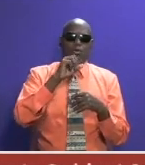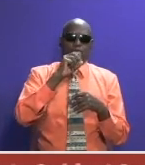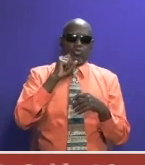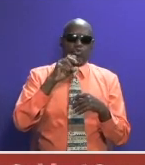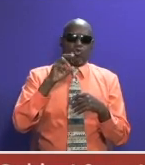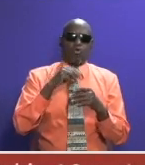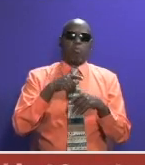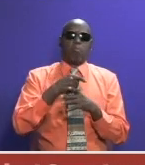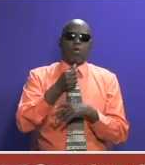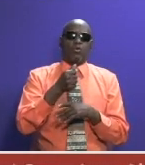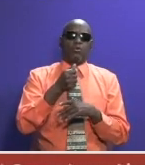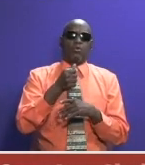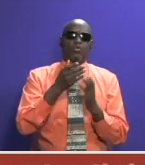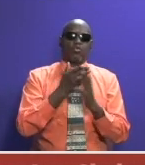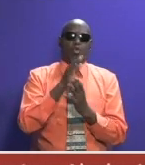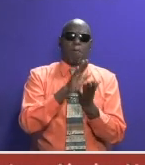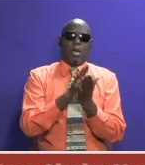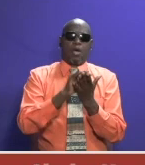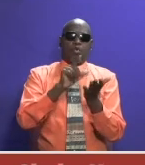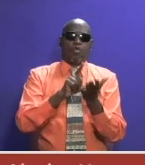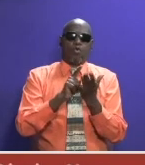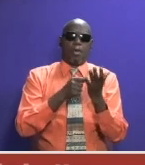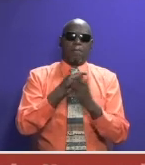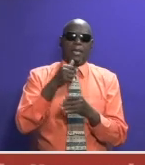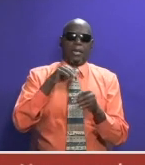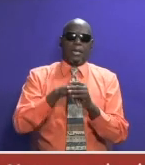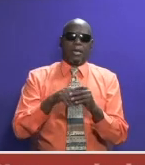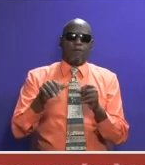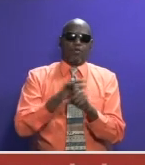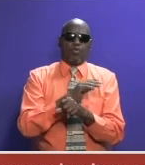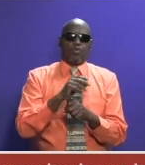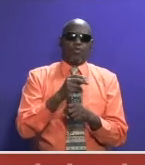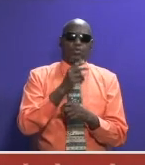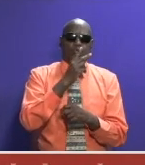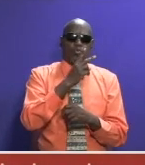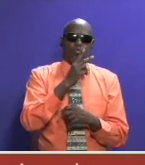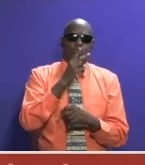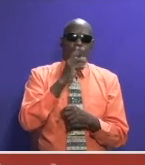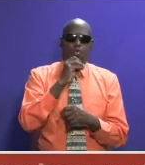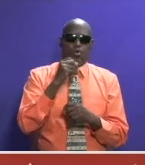land through a bank loan which was paid in full in 2008.